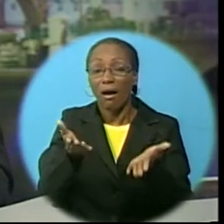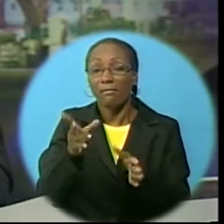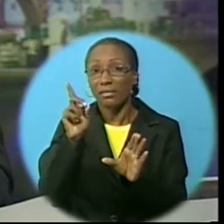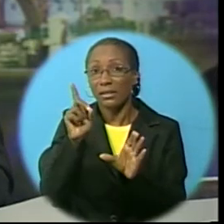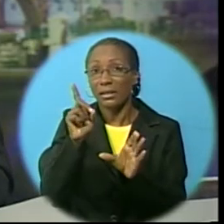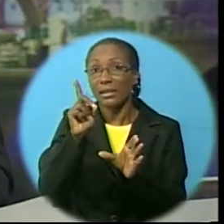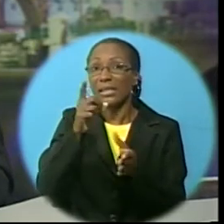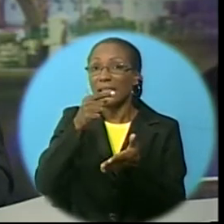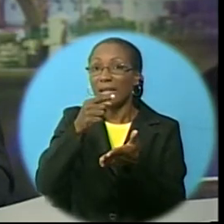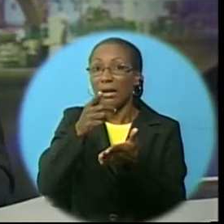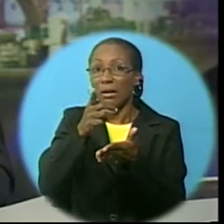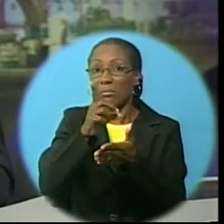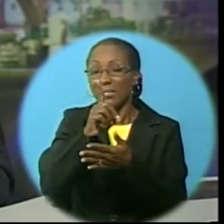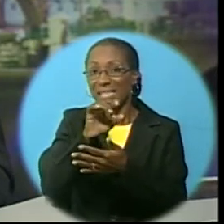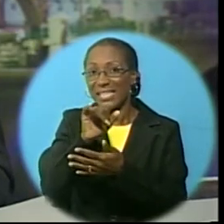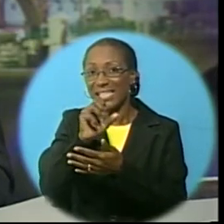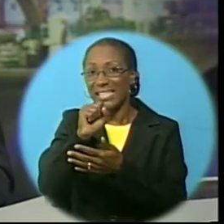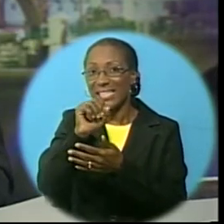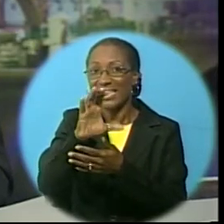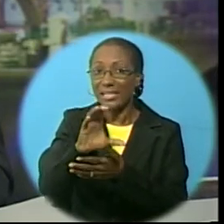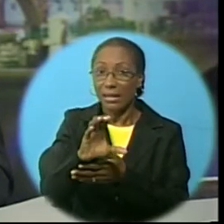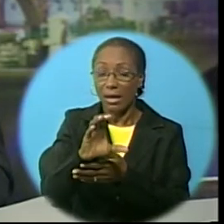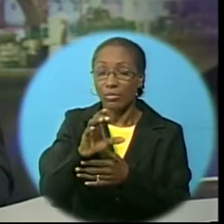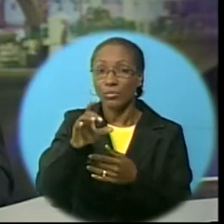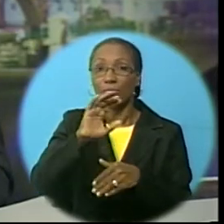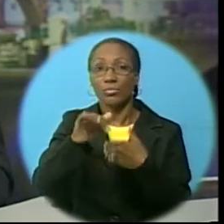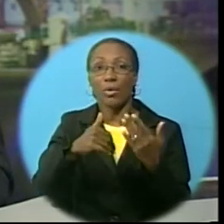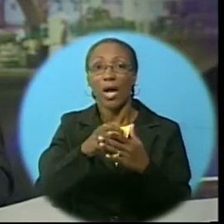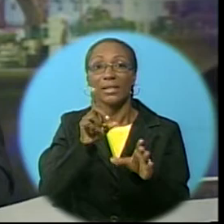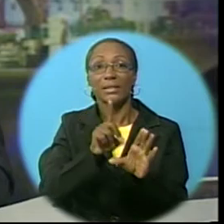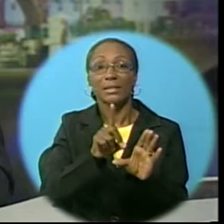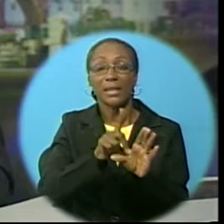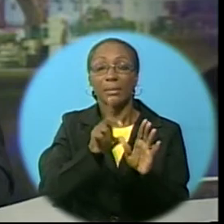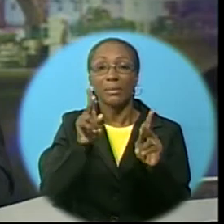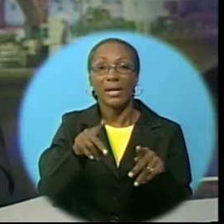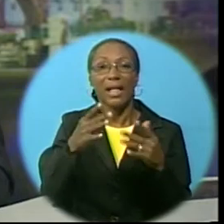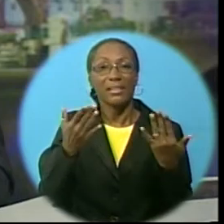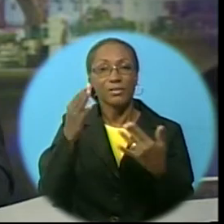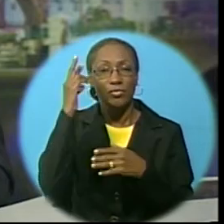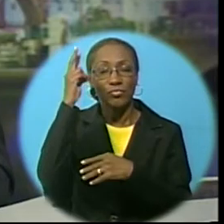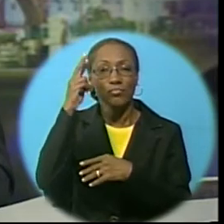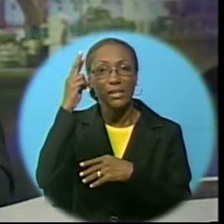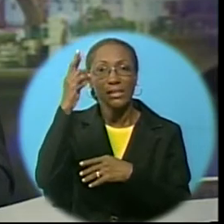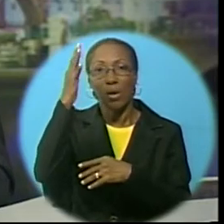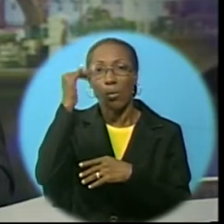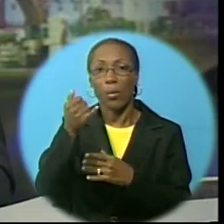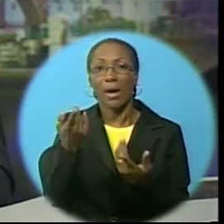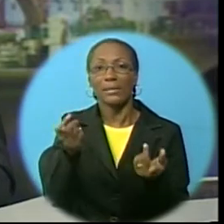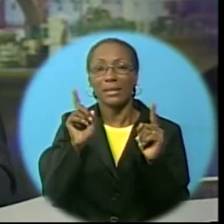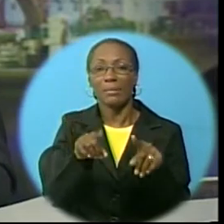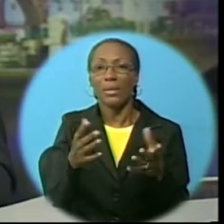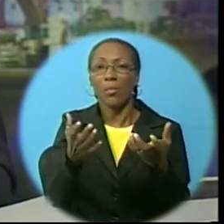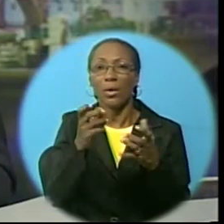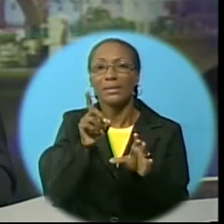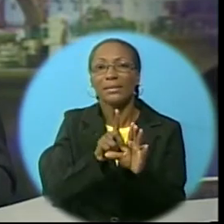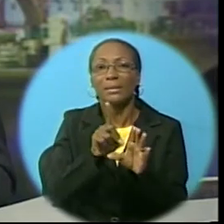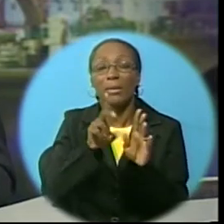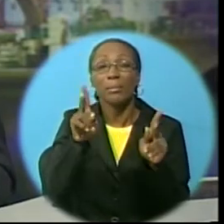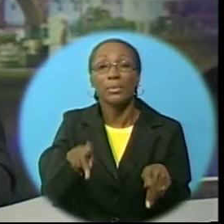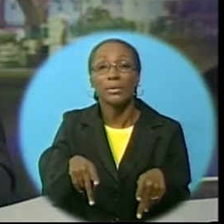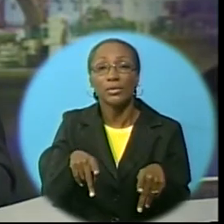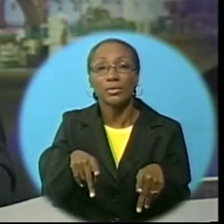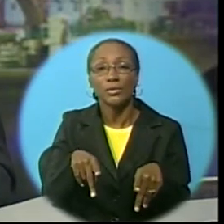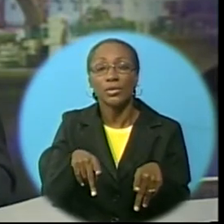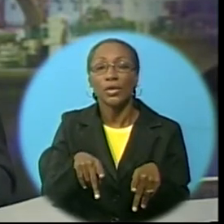who present that card. She also highlighted the reasons behind the initiative, stating that she wanted disabled persons to move from just